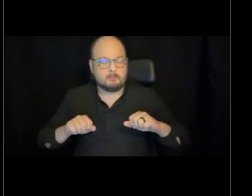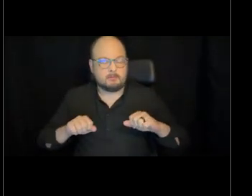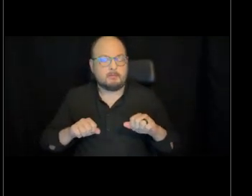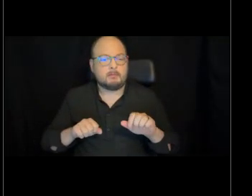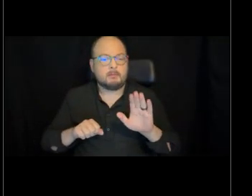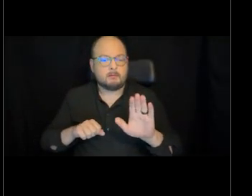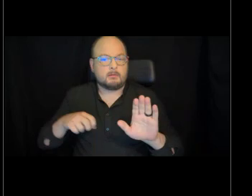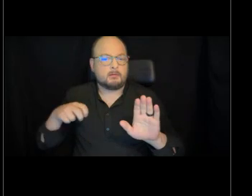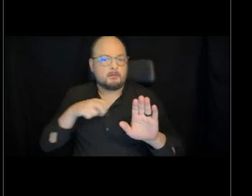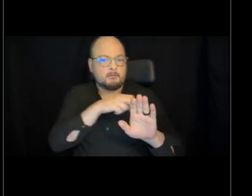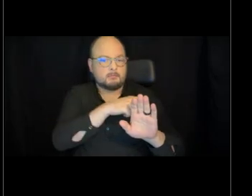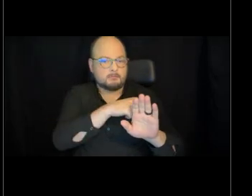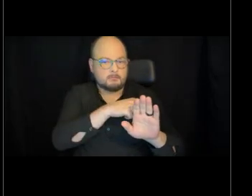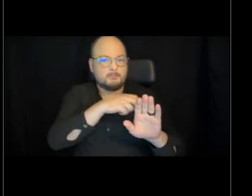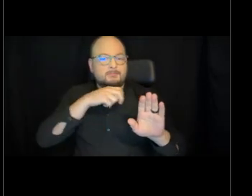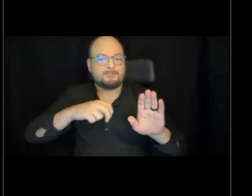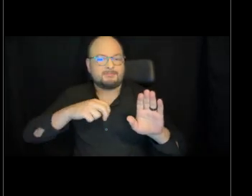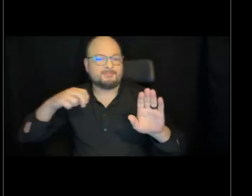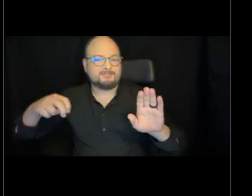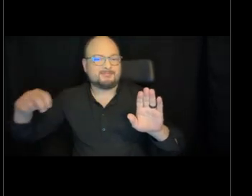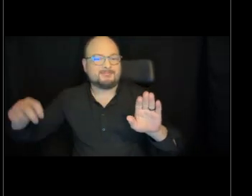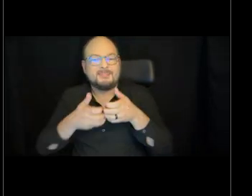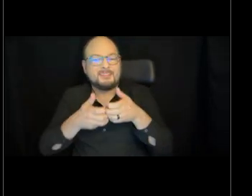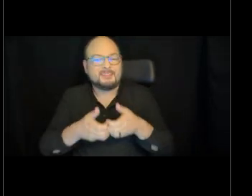each machine.